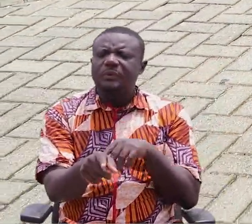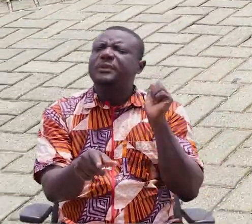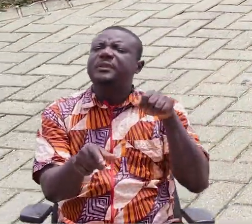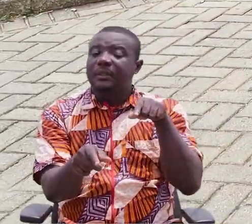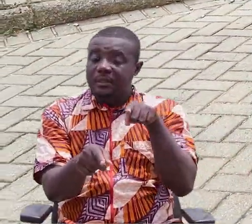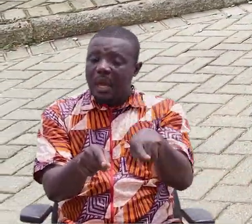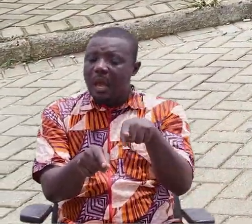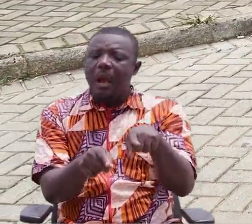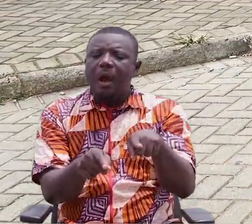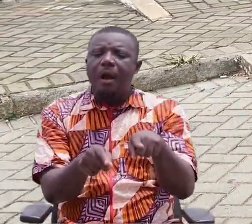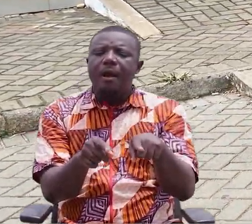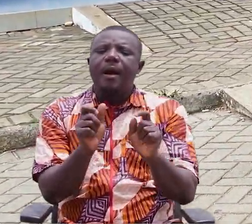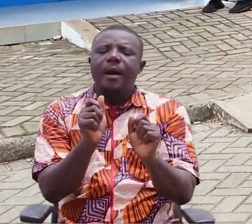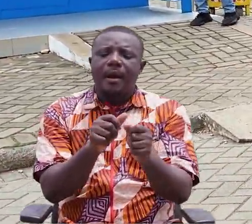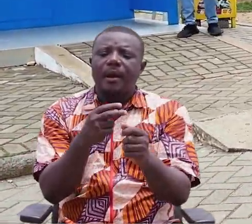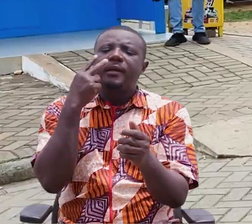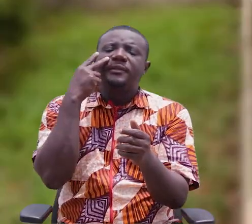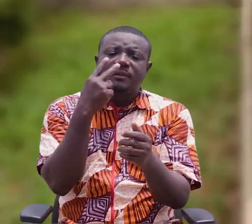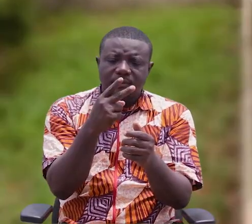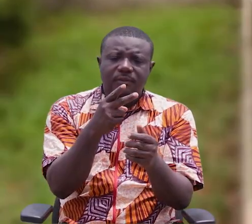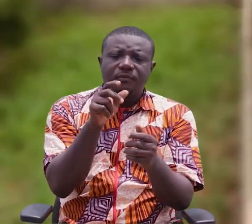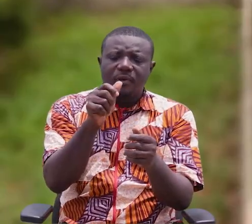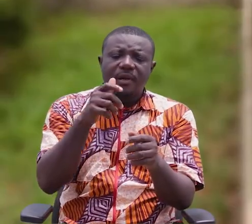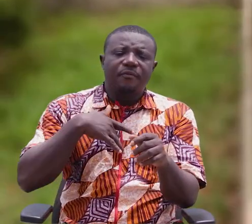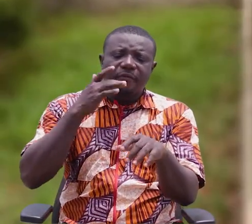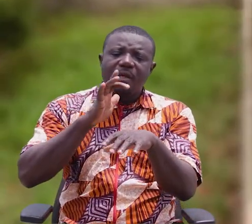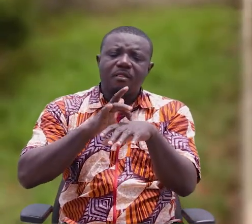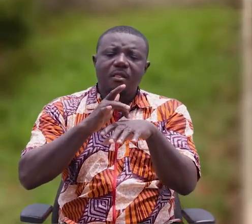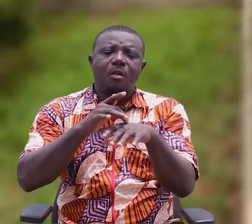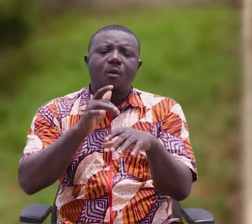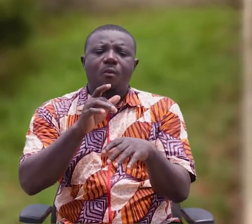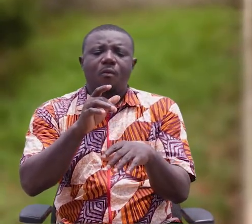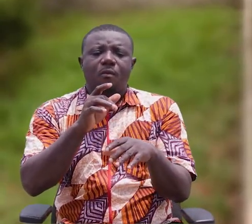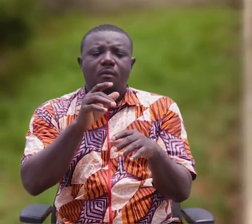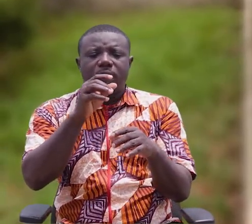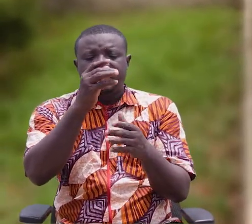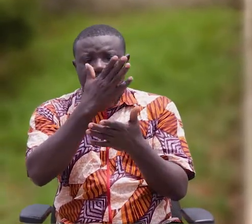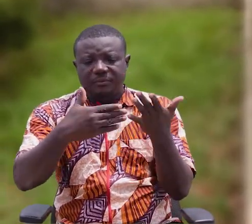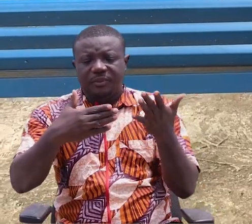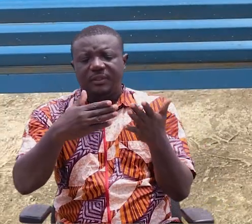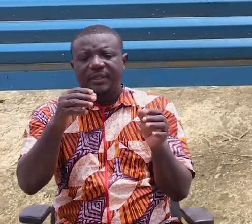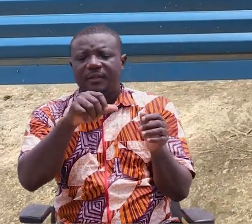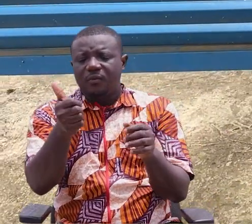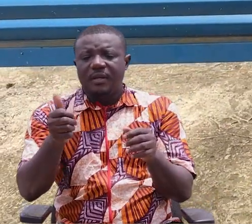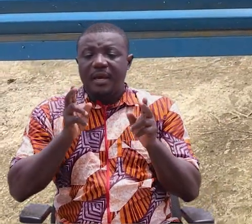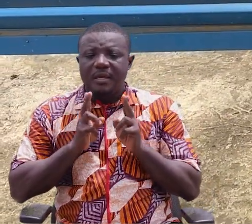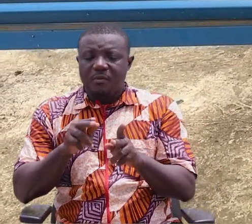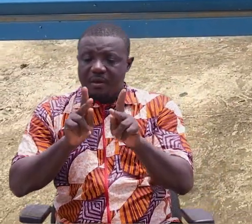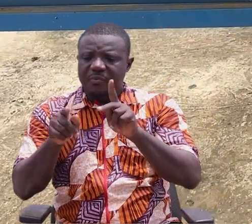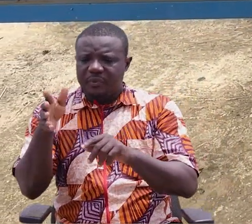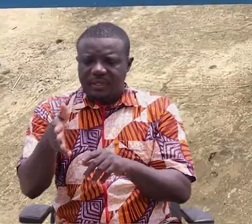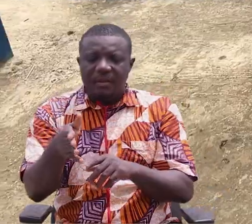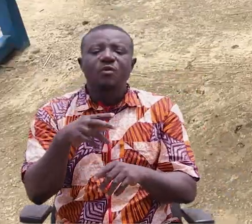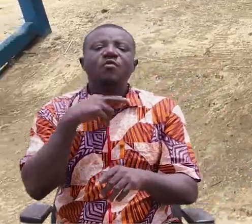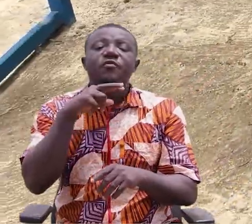it detects objects and it detects people too. So it had different beeping sounds. So when it